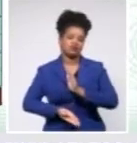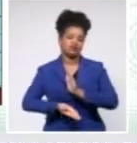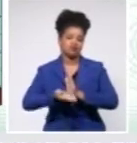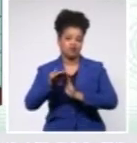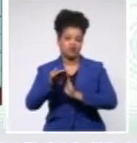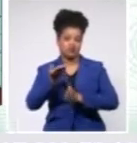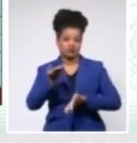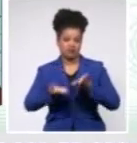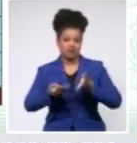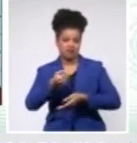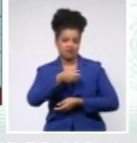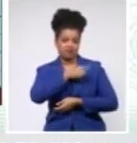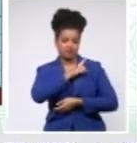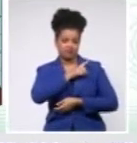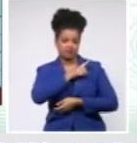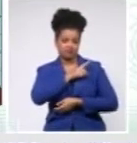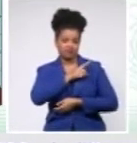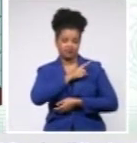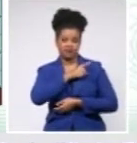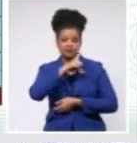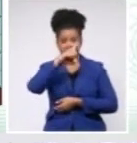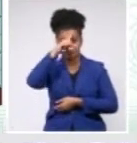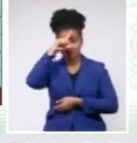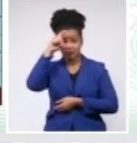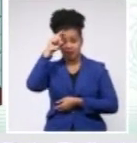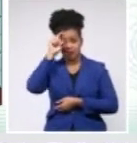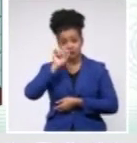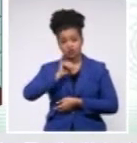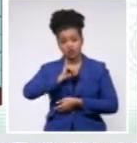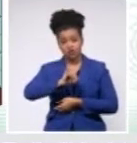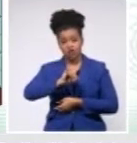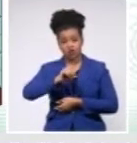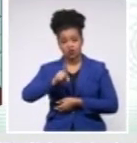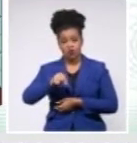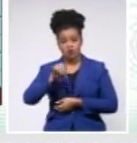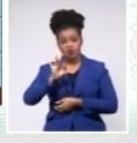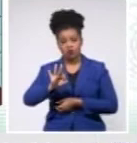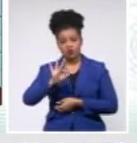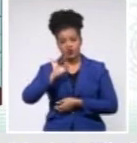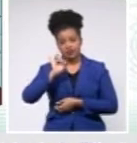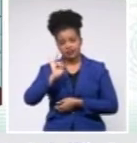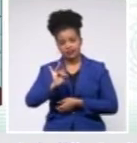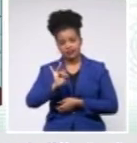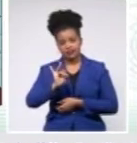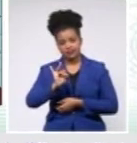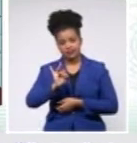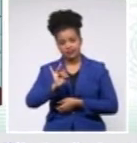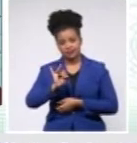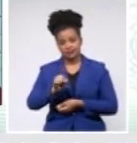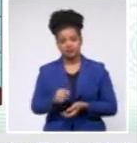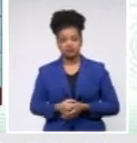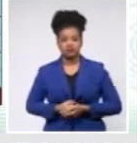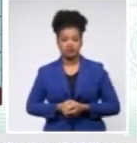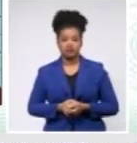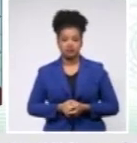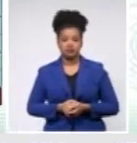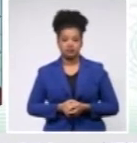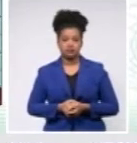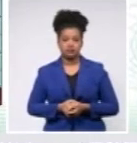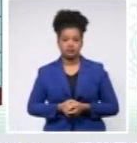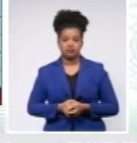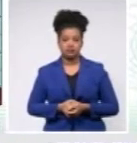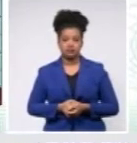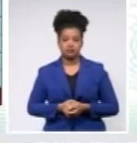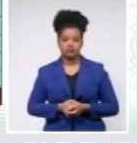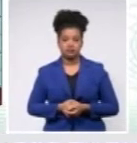Granma, Santiago de Cuba, Guantánamo, and the Isle of Youth Special Municipality have